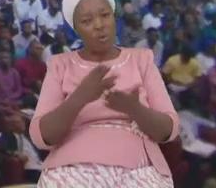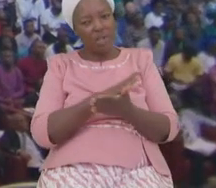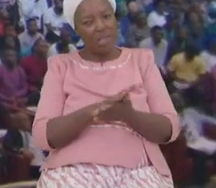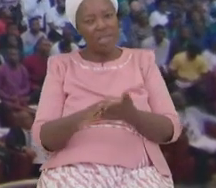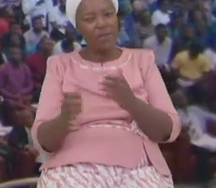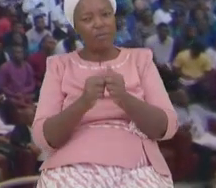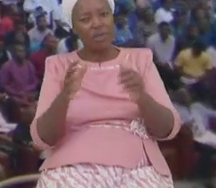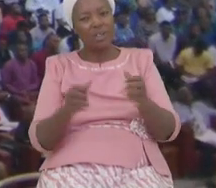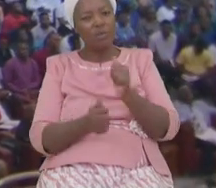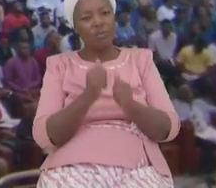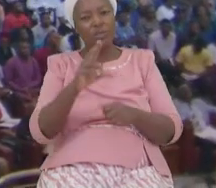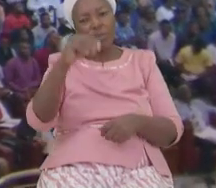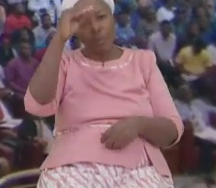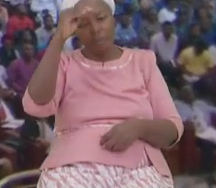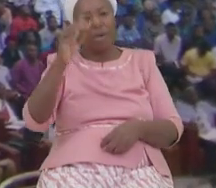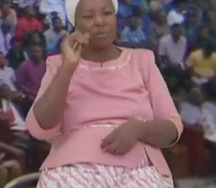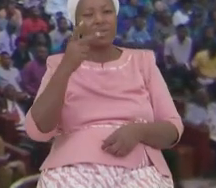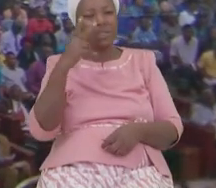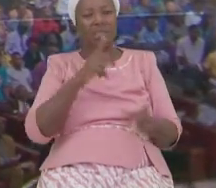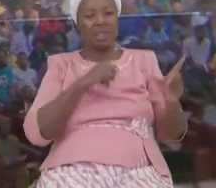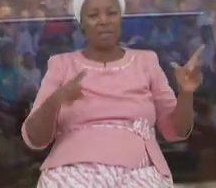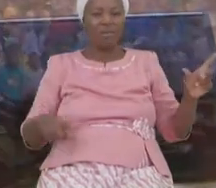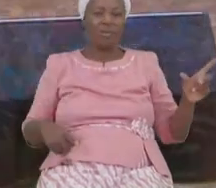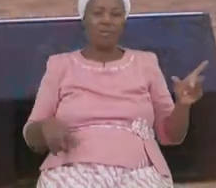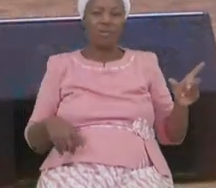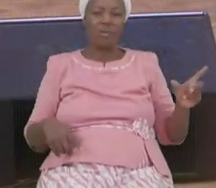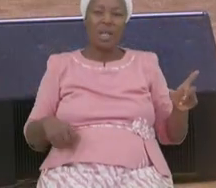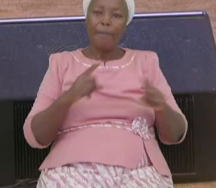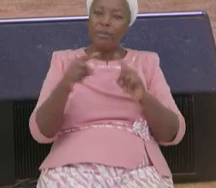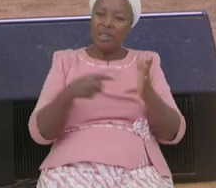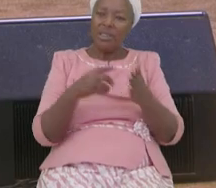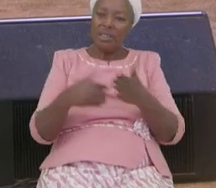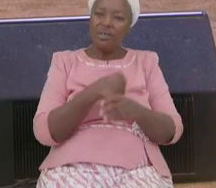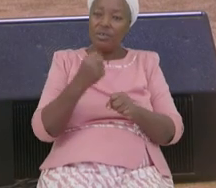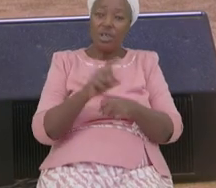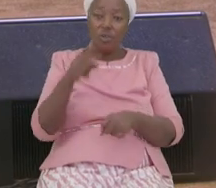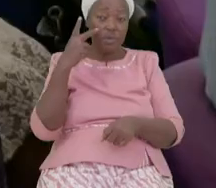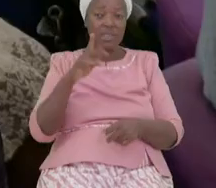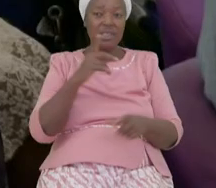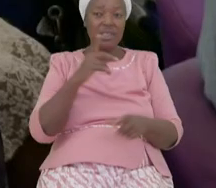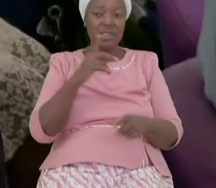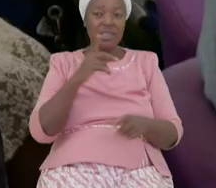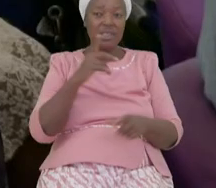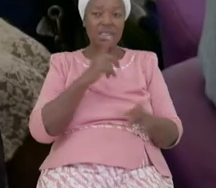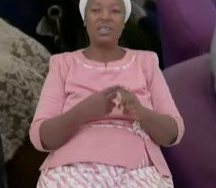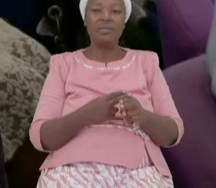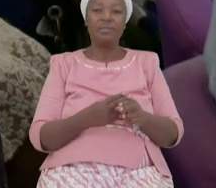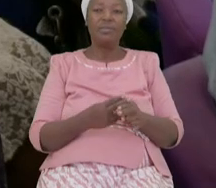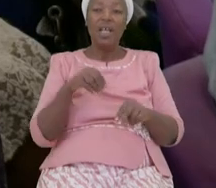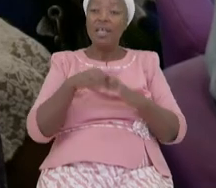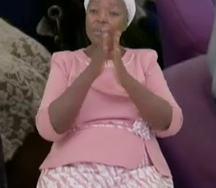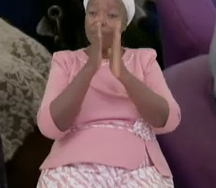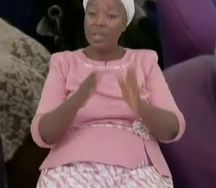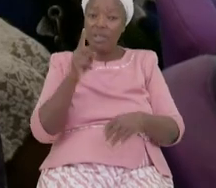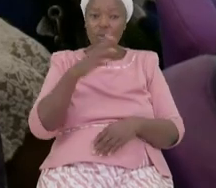no man shall see the Lord. But this year you will see the Lord. In prayer you